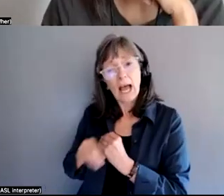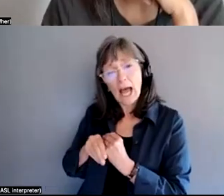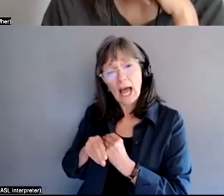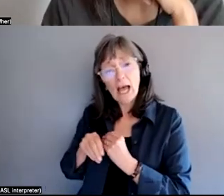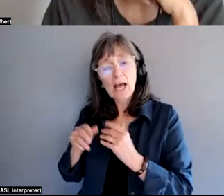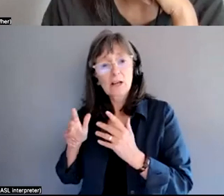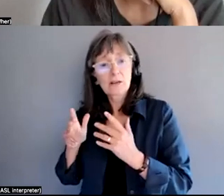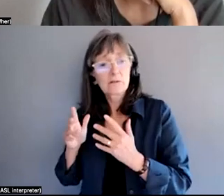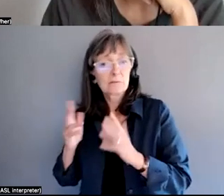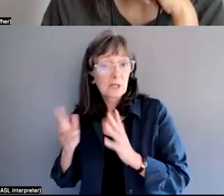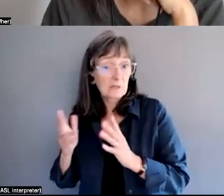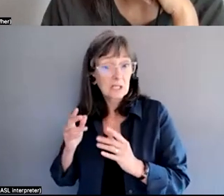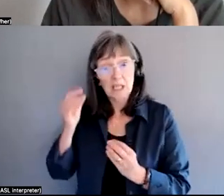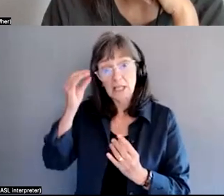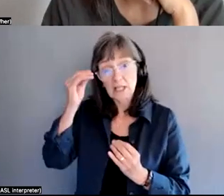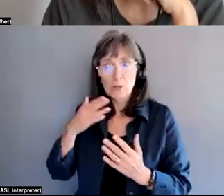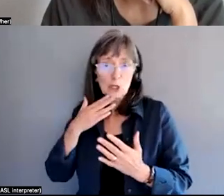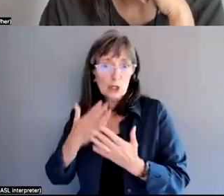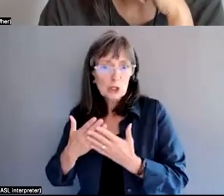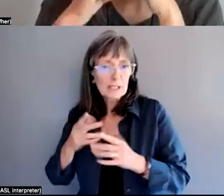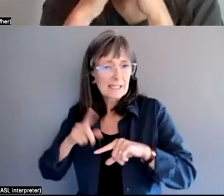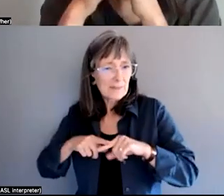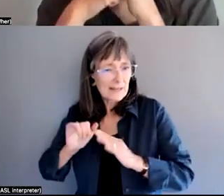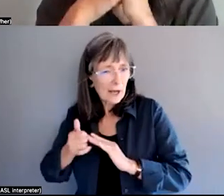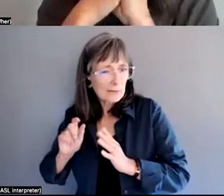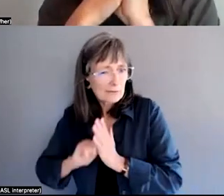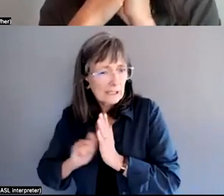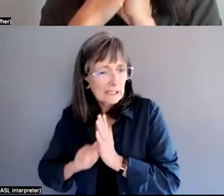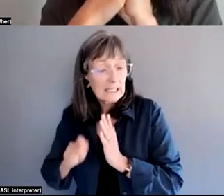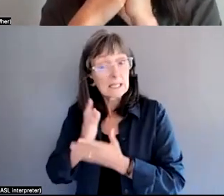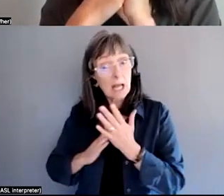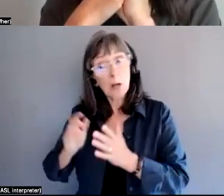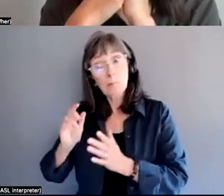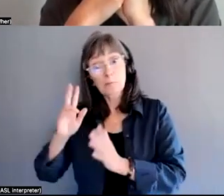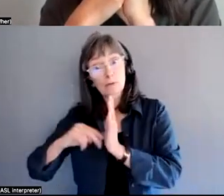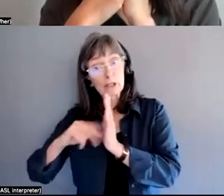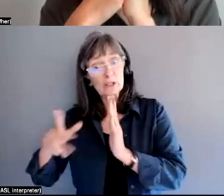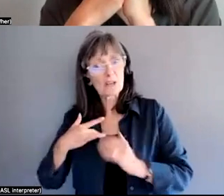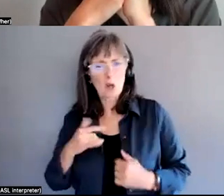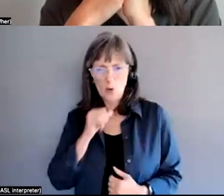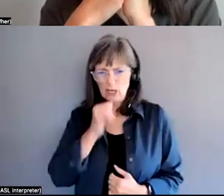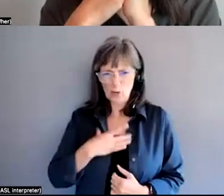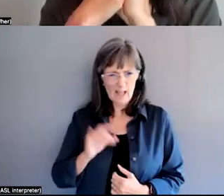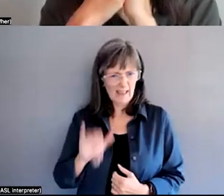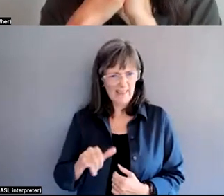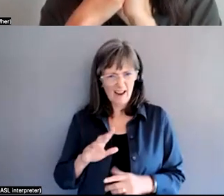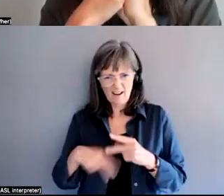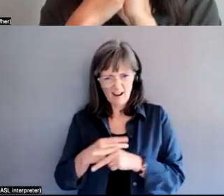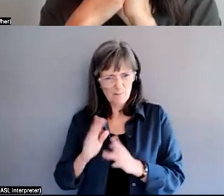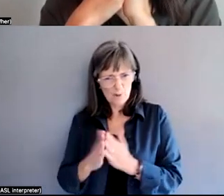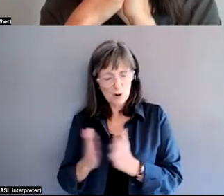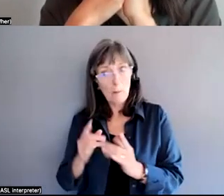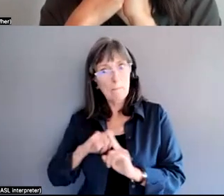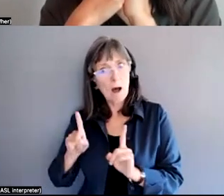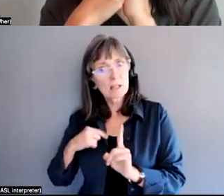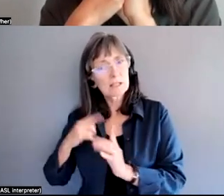different prizes, find it in circulation among readers who don't think they love thrillers, but this was great. So it's really